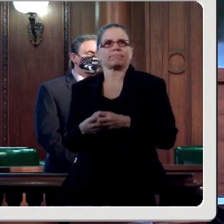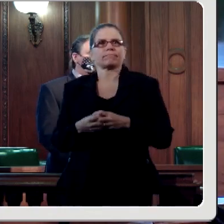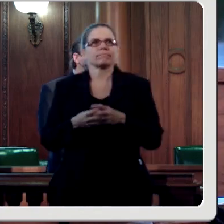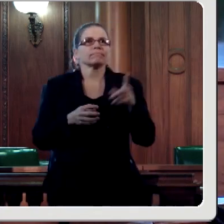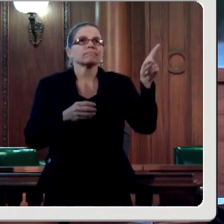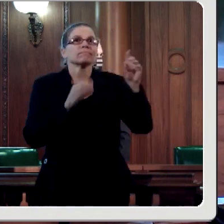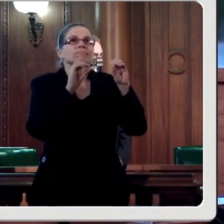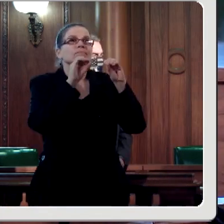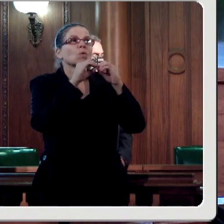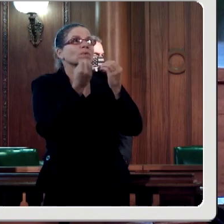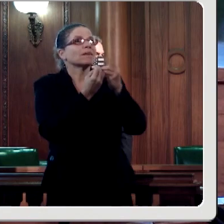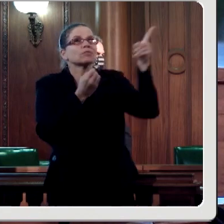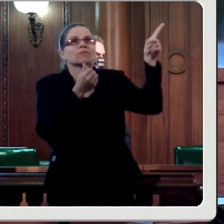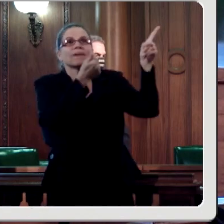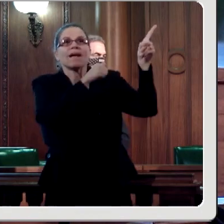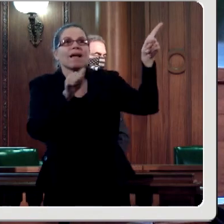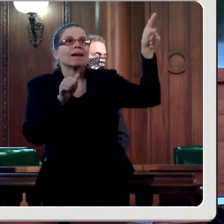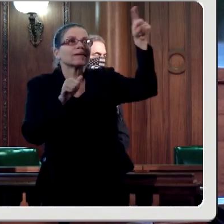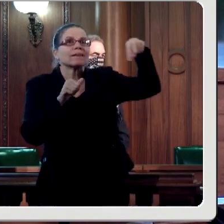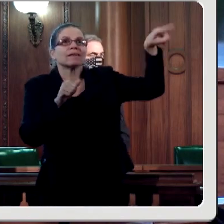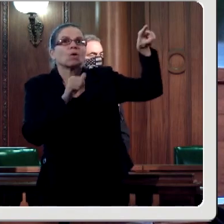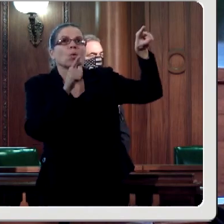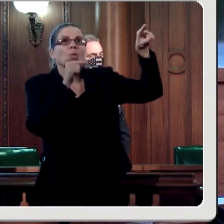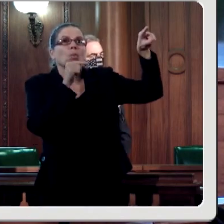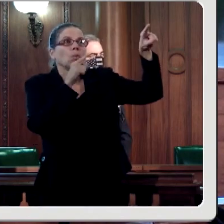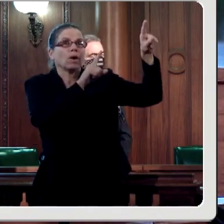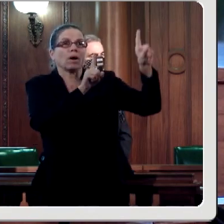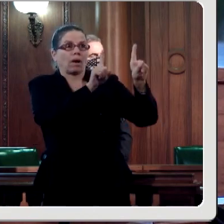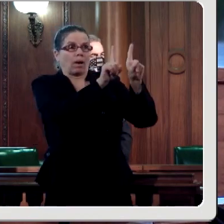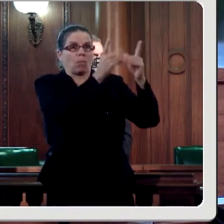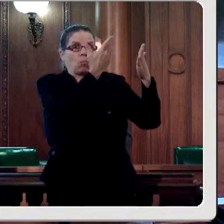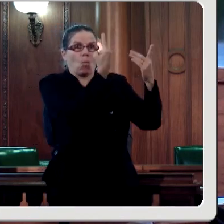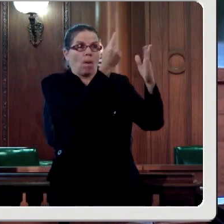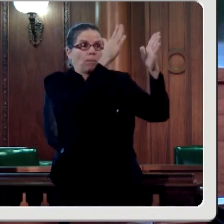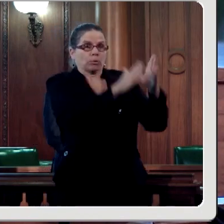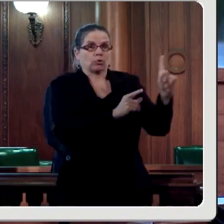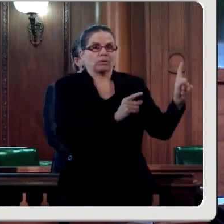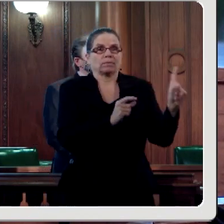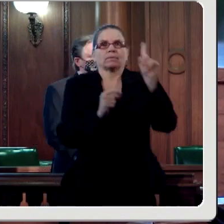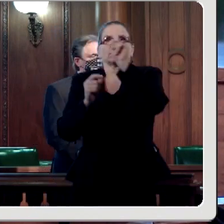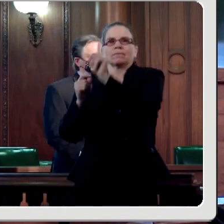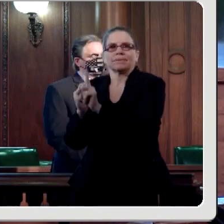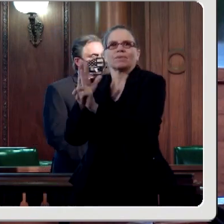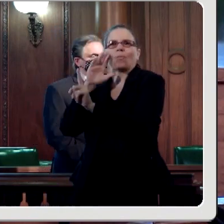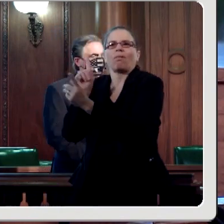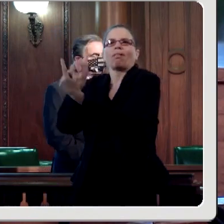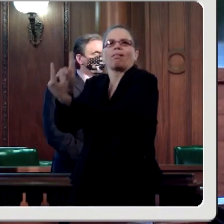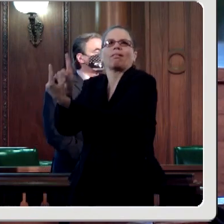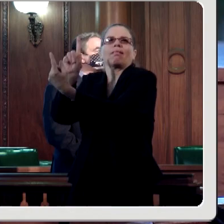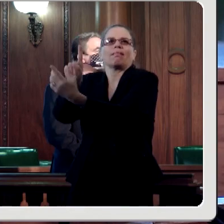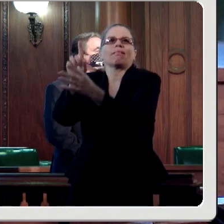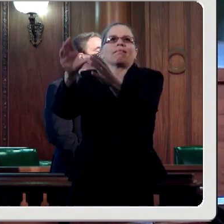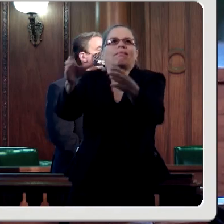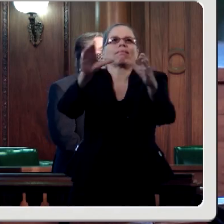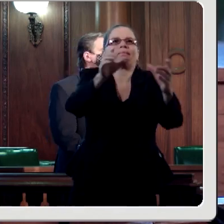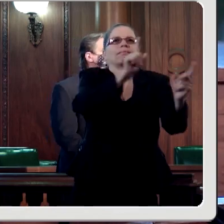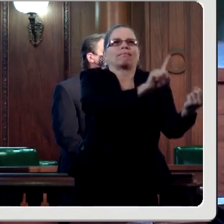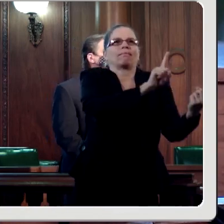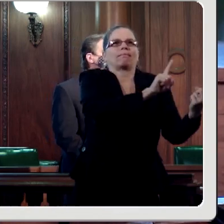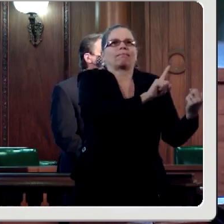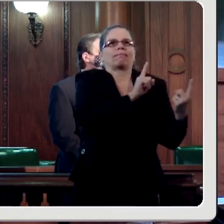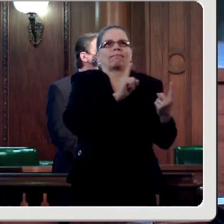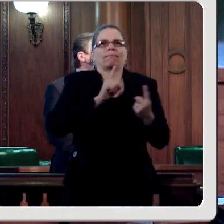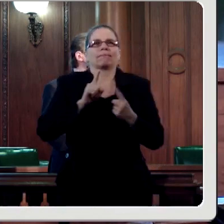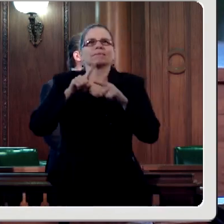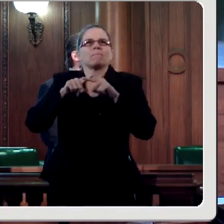be clear around what community-based organizations they're using, and that we, in fact, know them in the city of